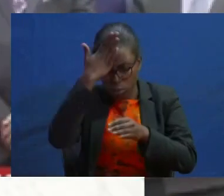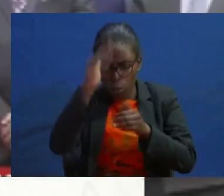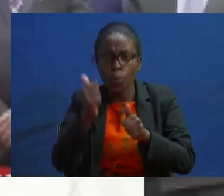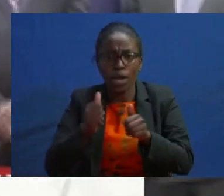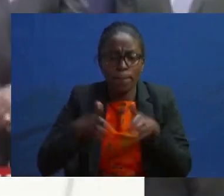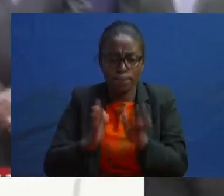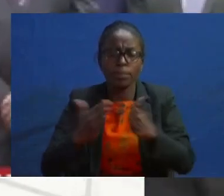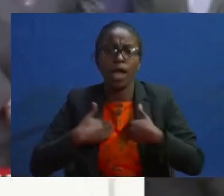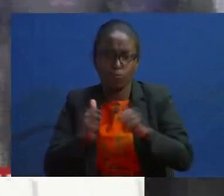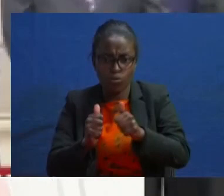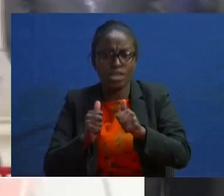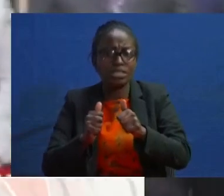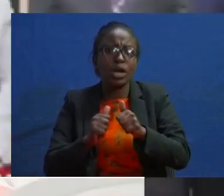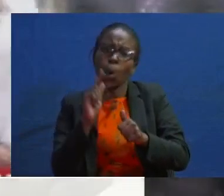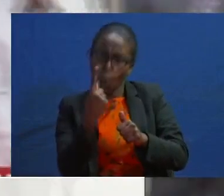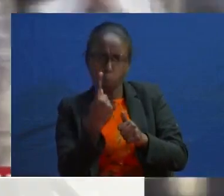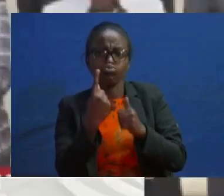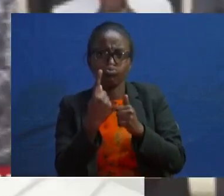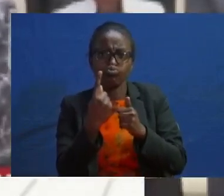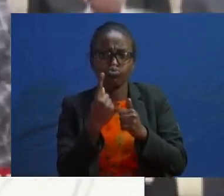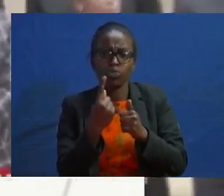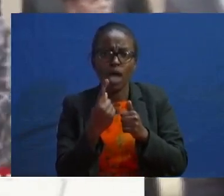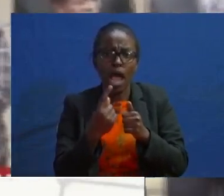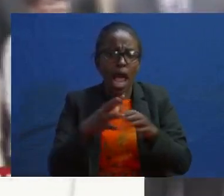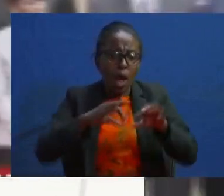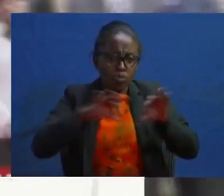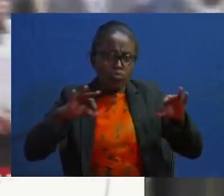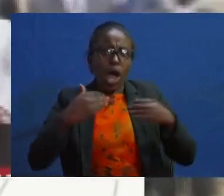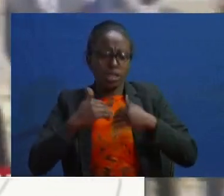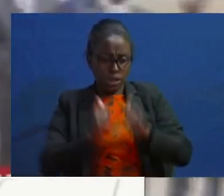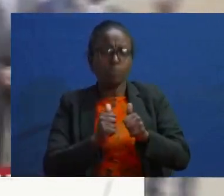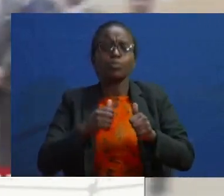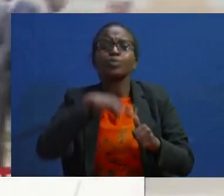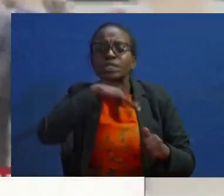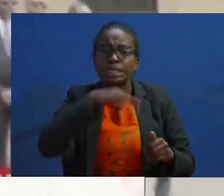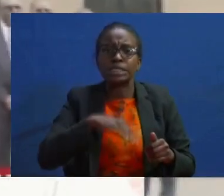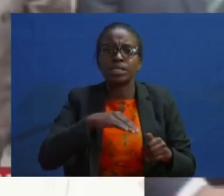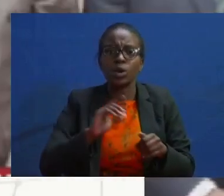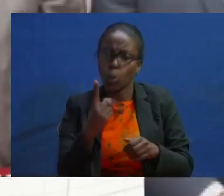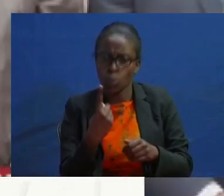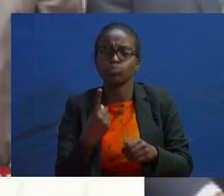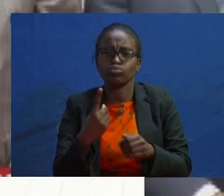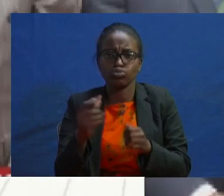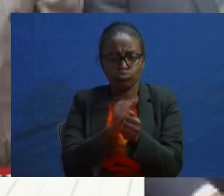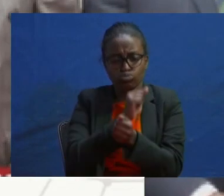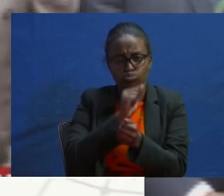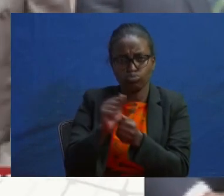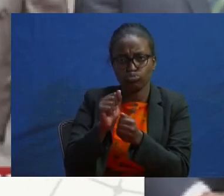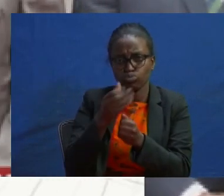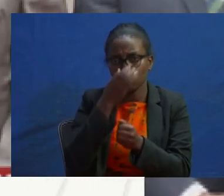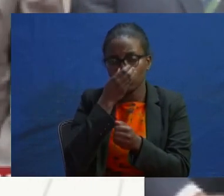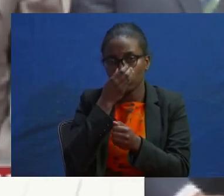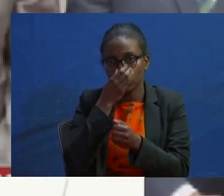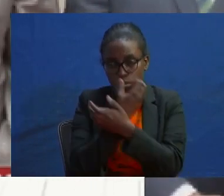Mudavadi stressed that it was prudent for the country to rally behind Raila as depicted by President Ruto. We have the